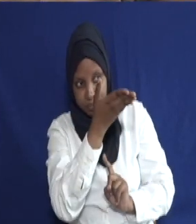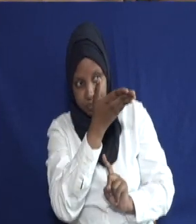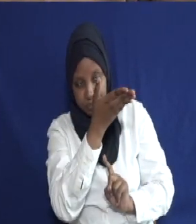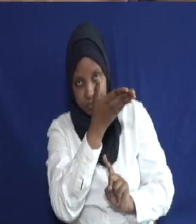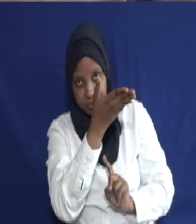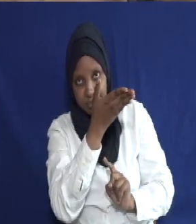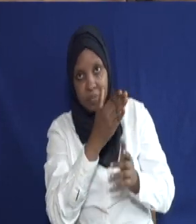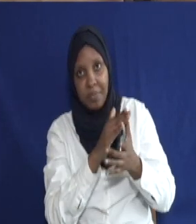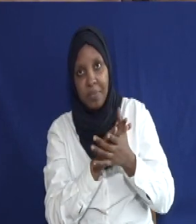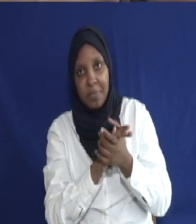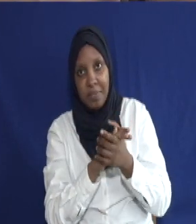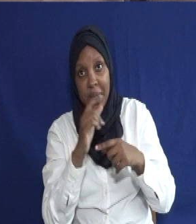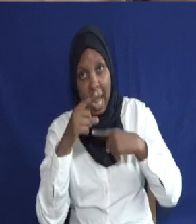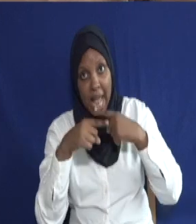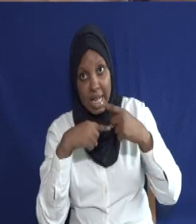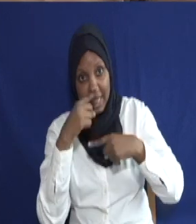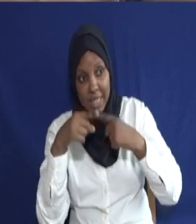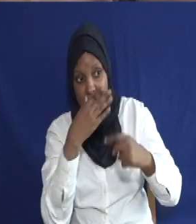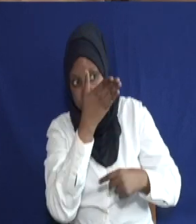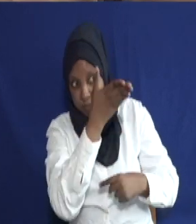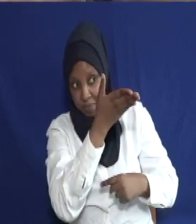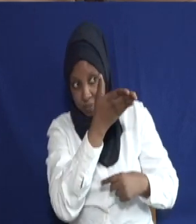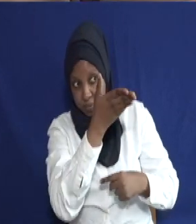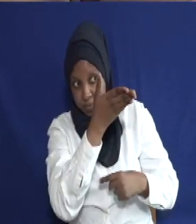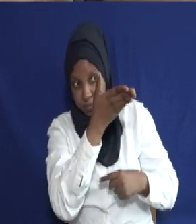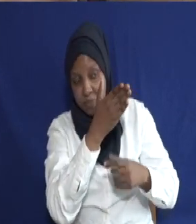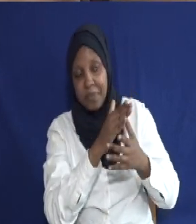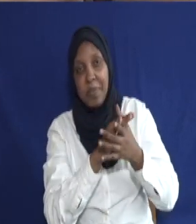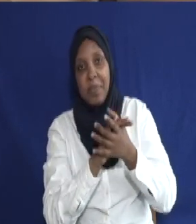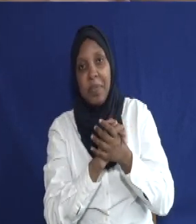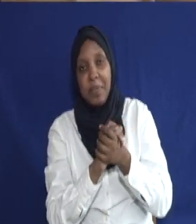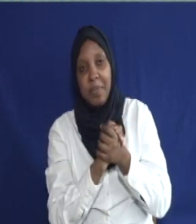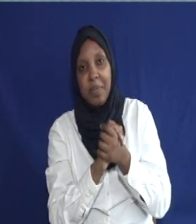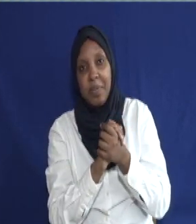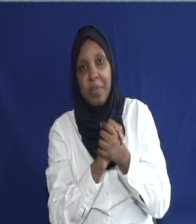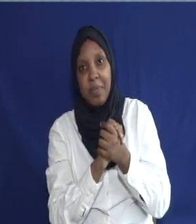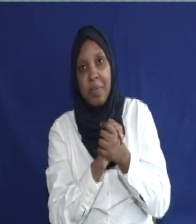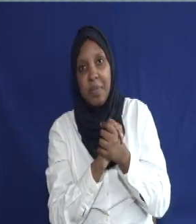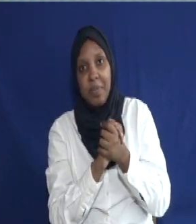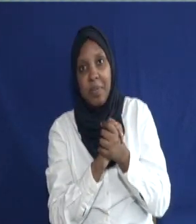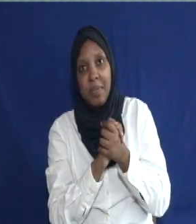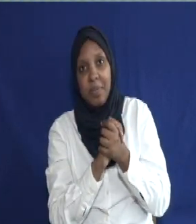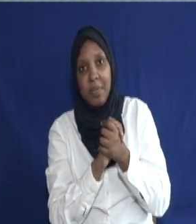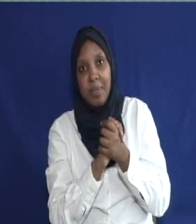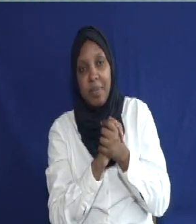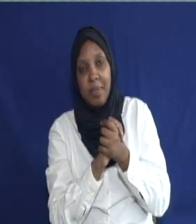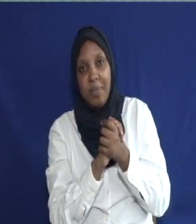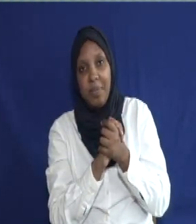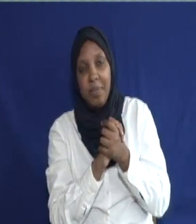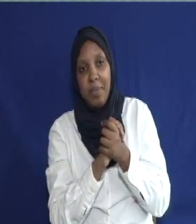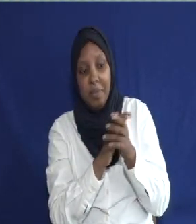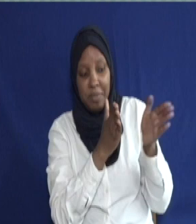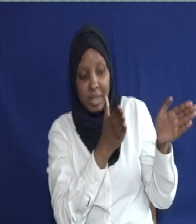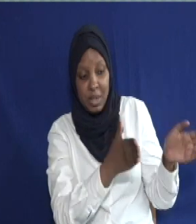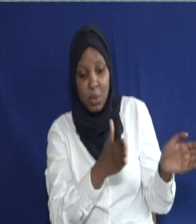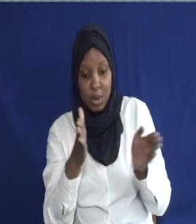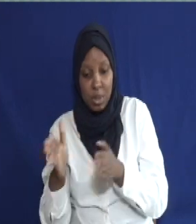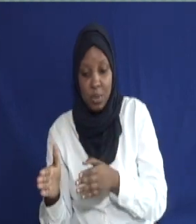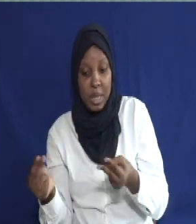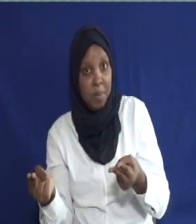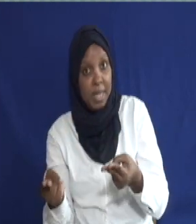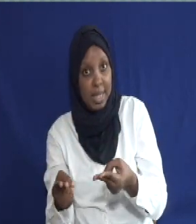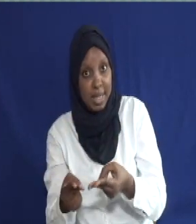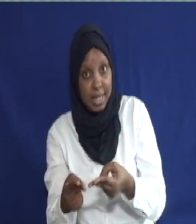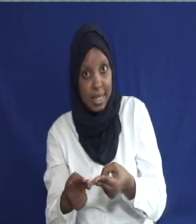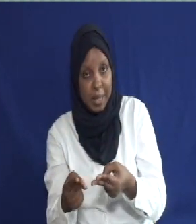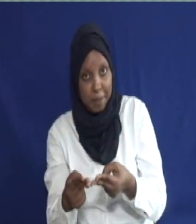then 64 is equal to 3 cubed. This is on the left hand side. And on the other side, there is